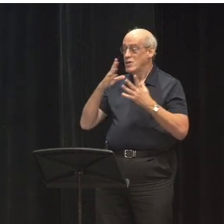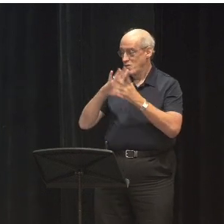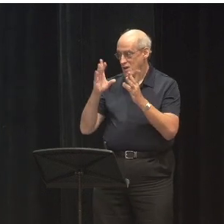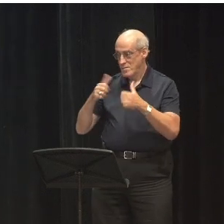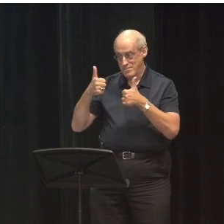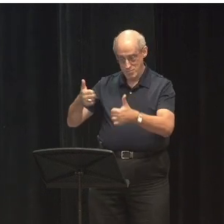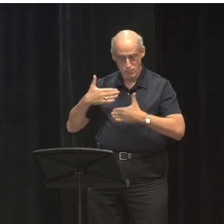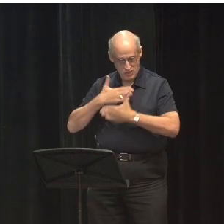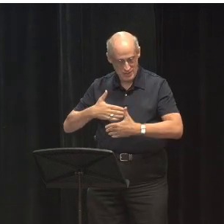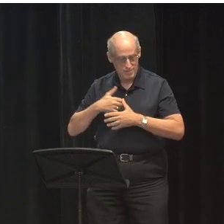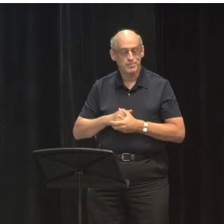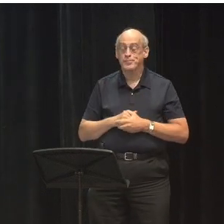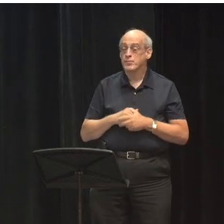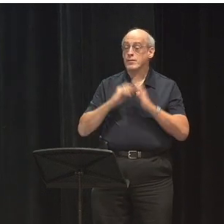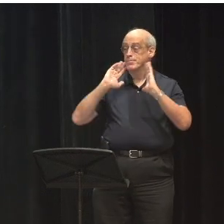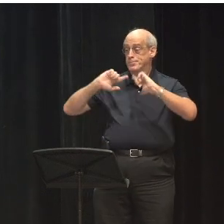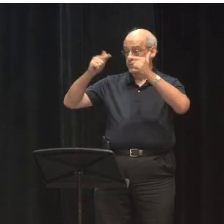comment.